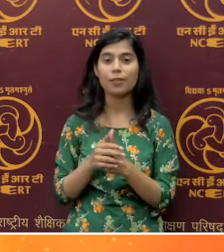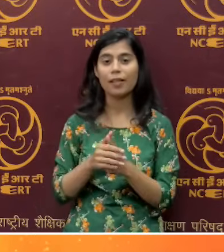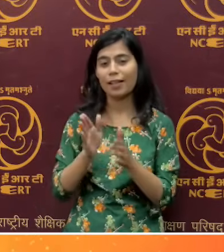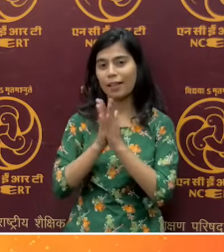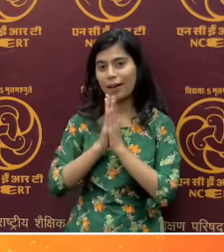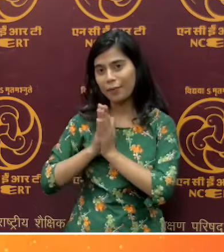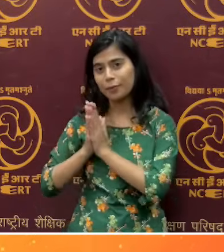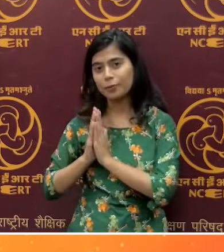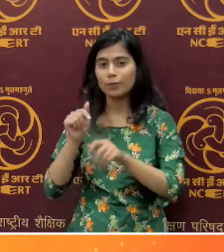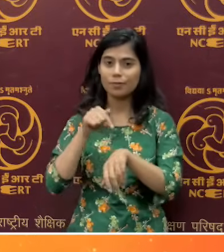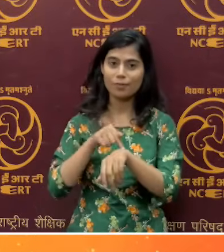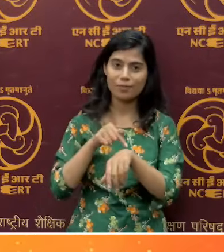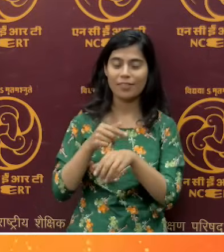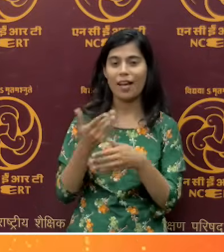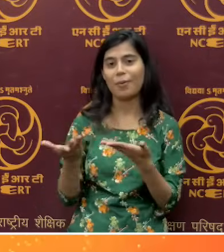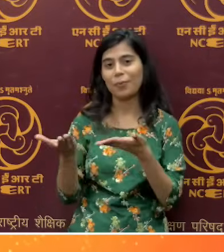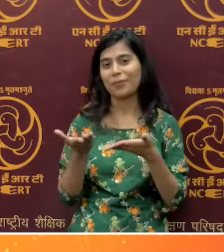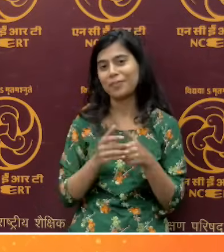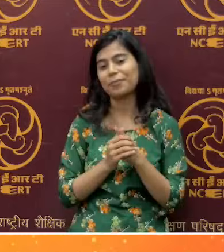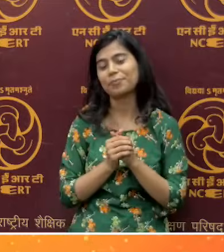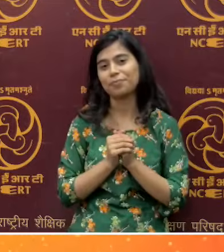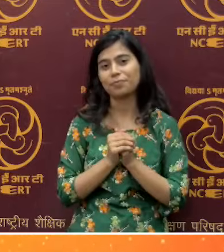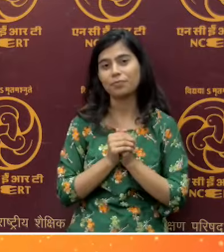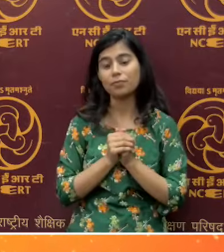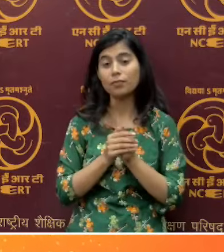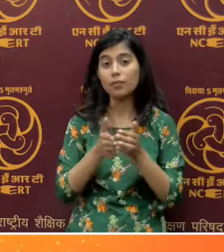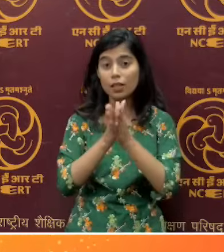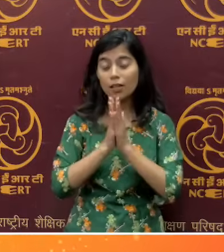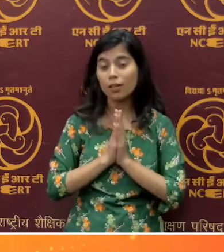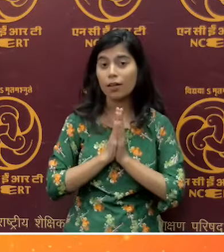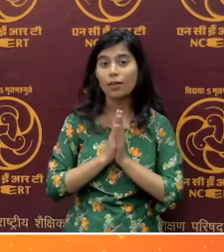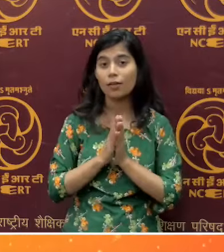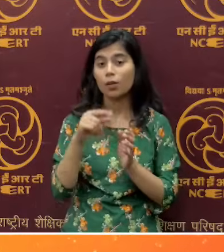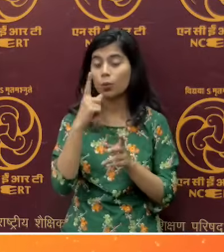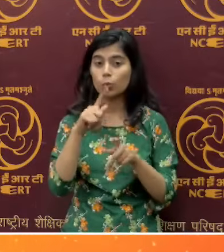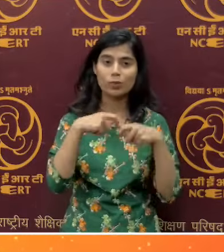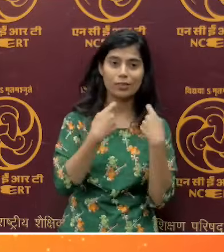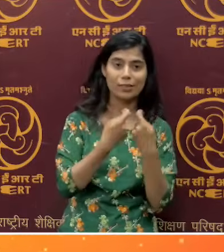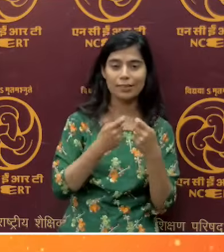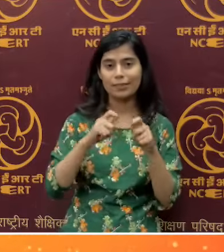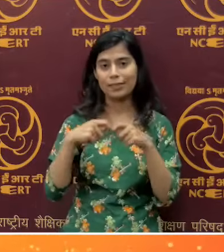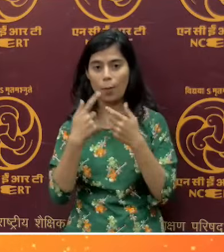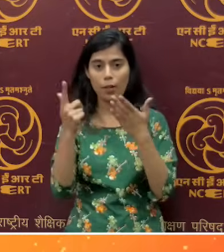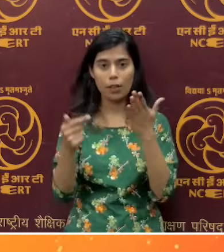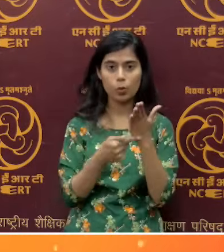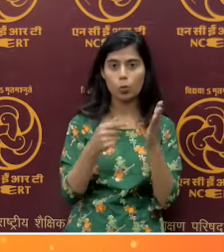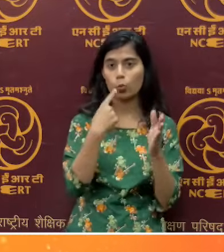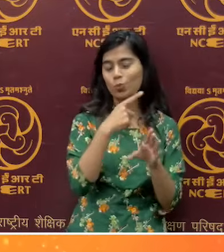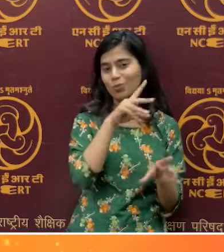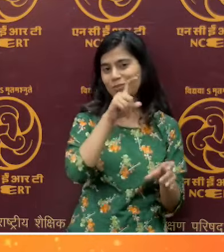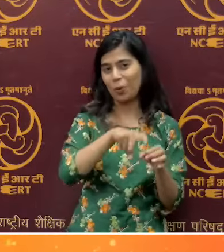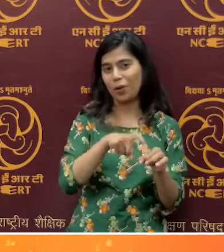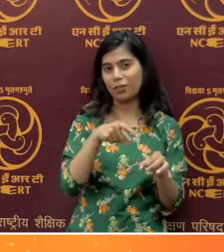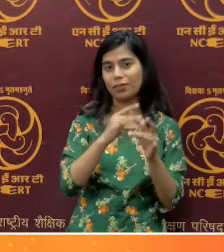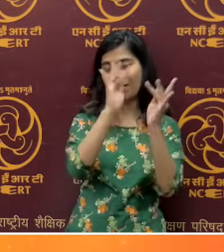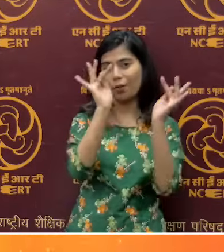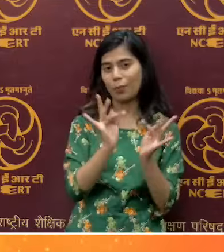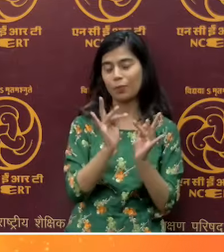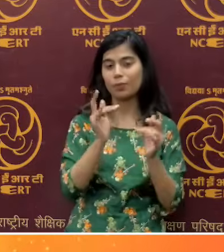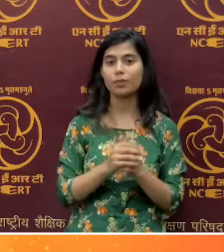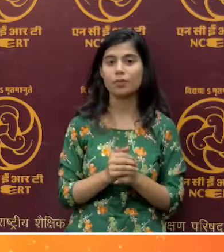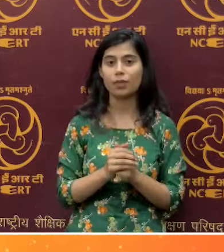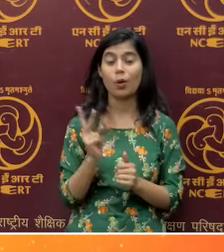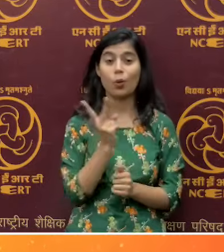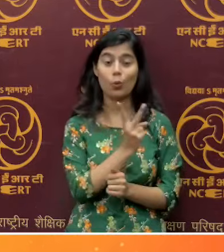so much for your time Thank and you. contribution. Thank I would also like to thank all the team members of my technical team who has joined us online. And lastly, both